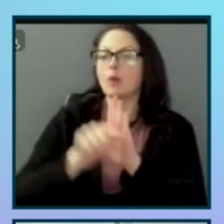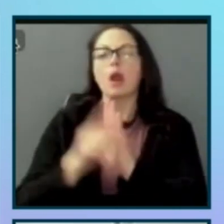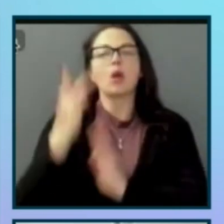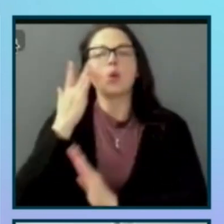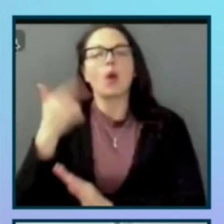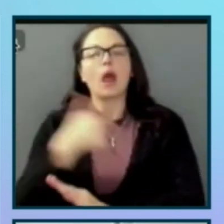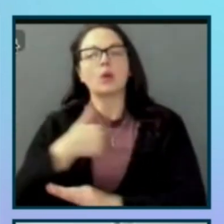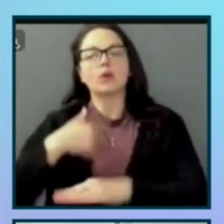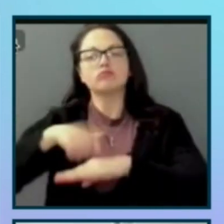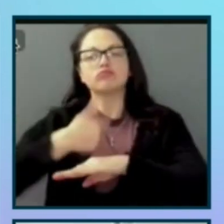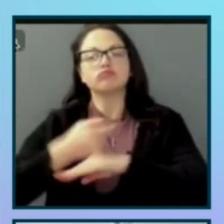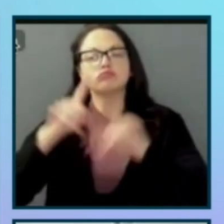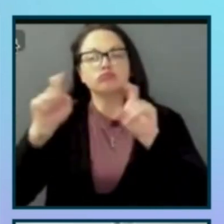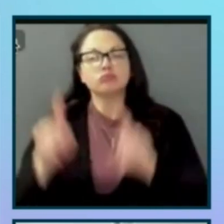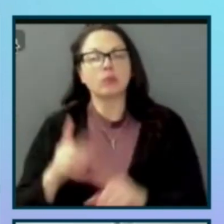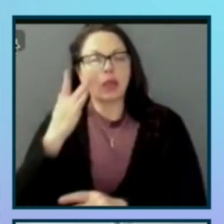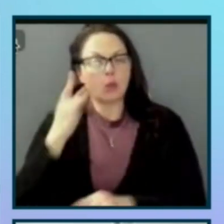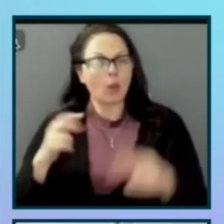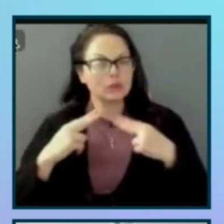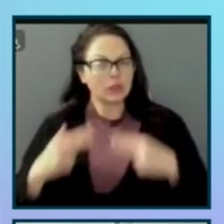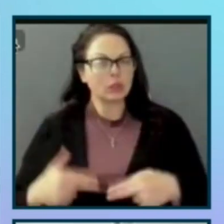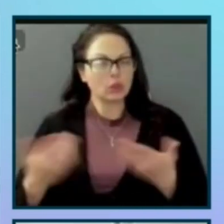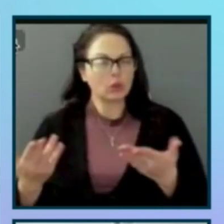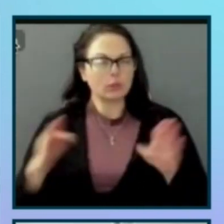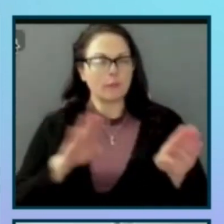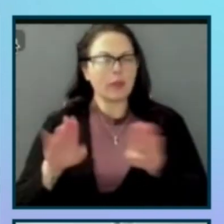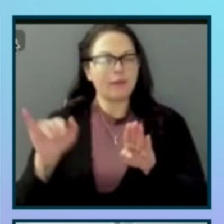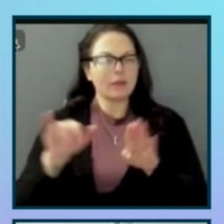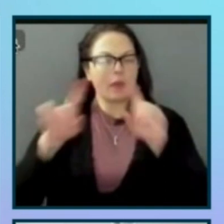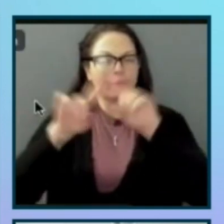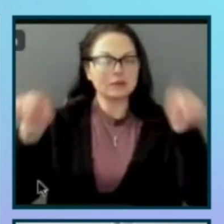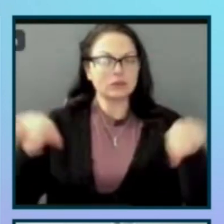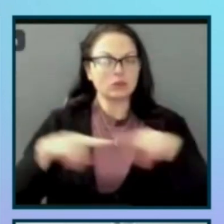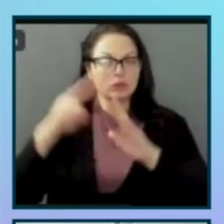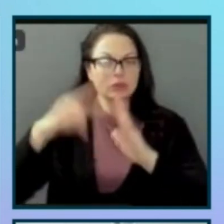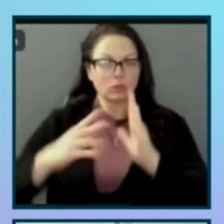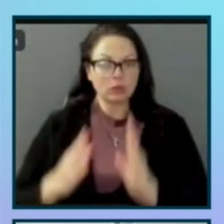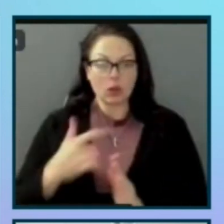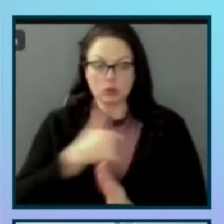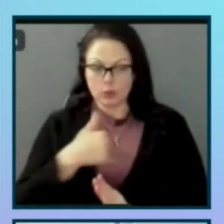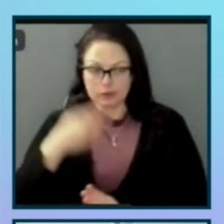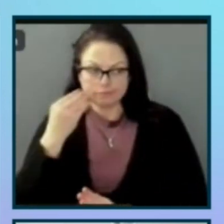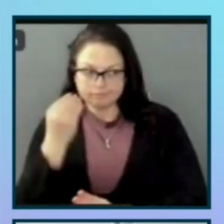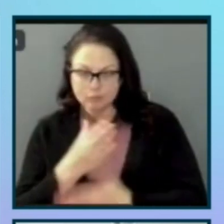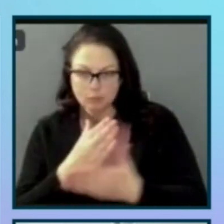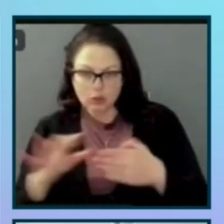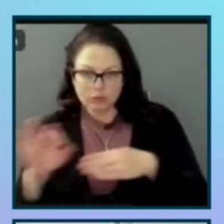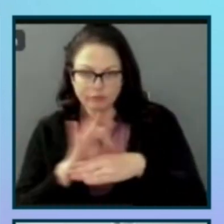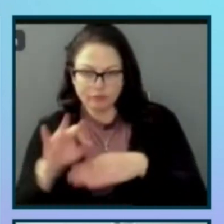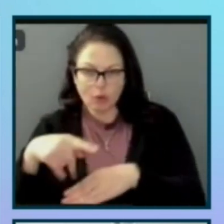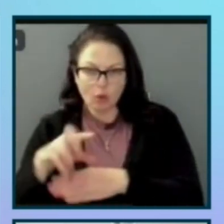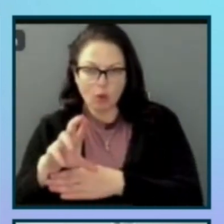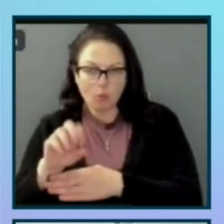there was a human acting as the screen reader. So we told them that we have a partially functioning prototype. It's not a real site that's built